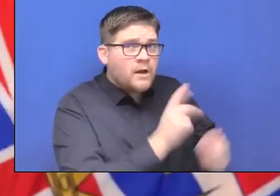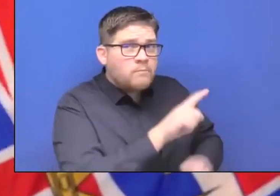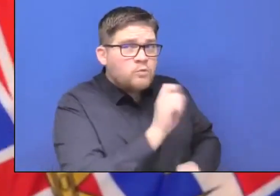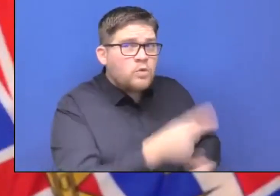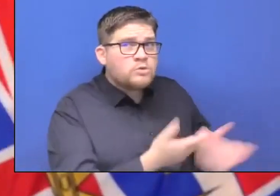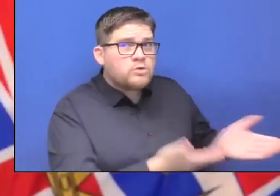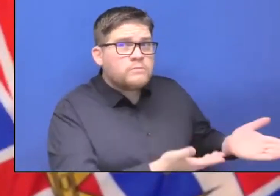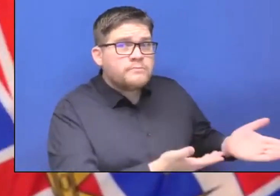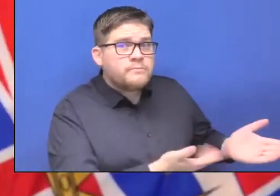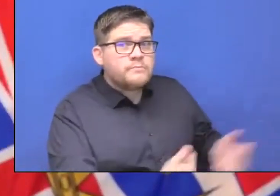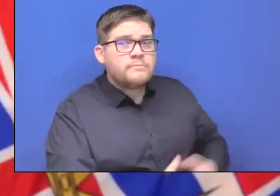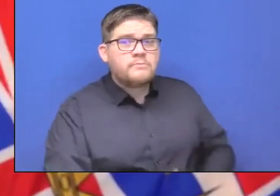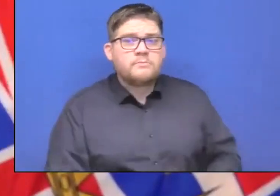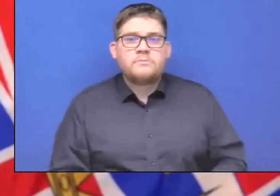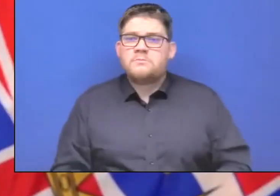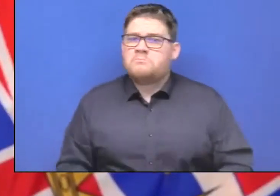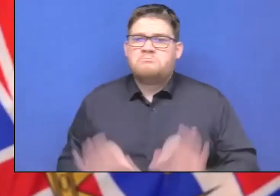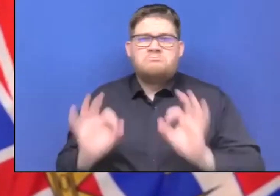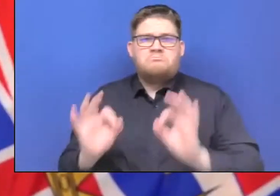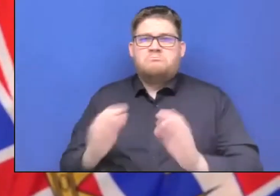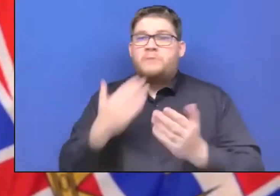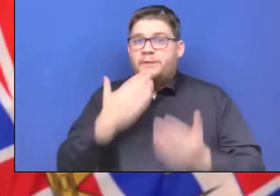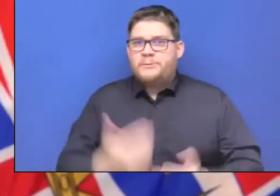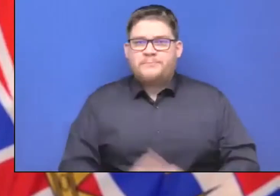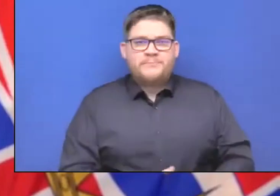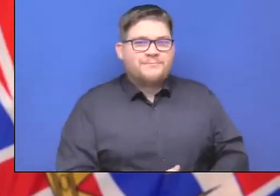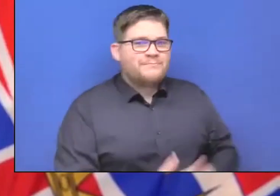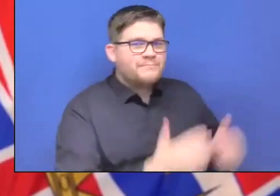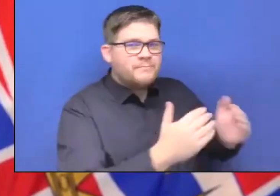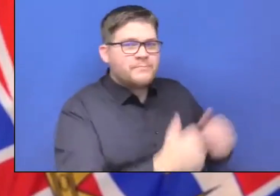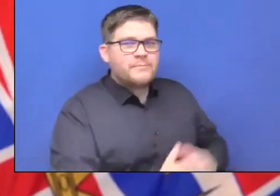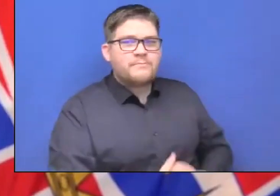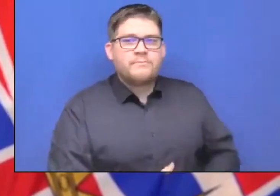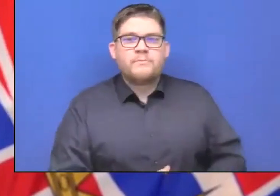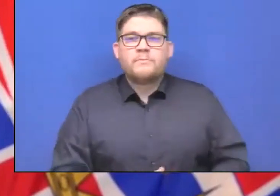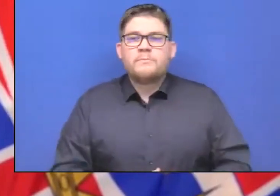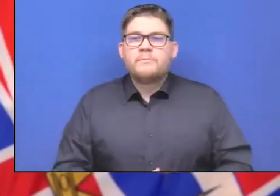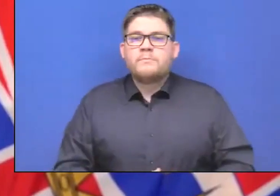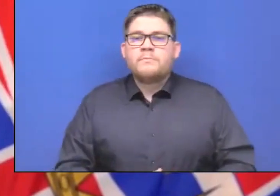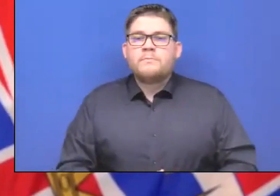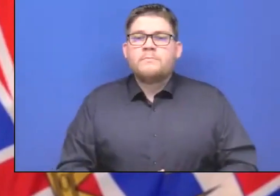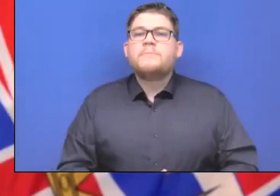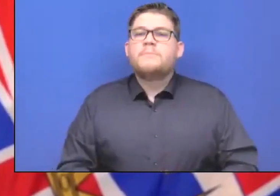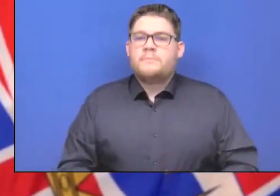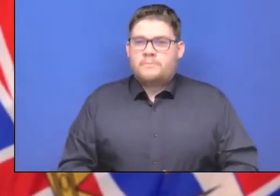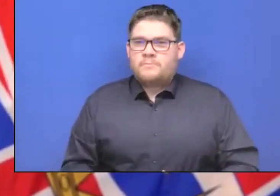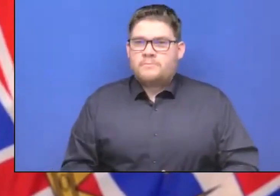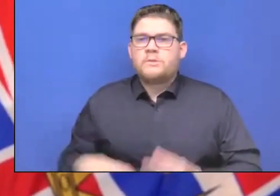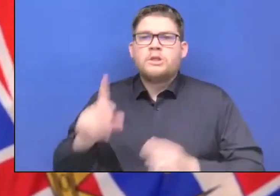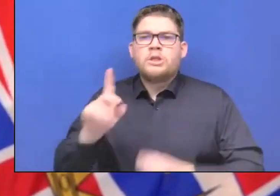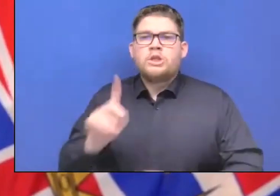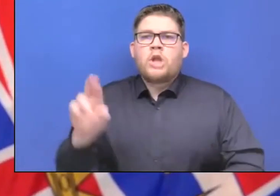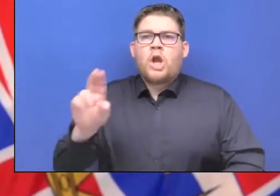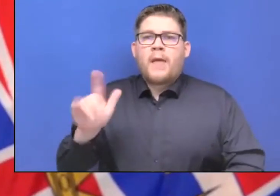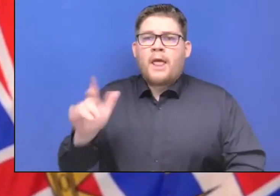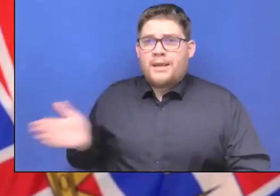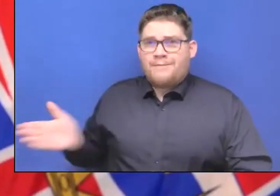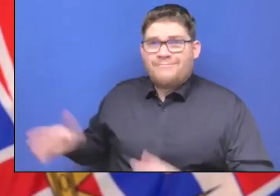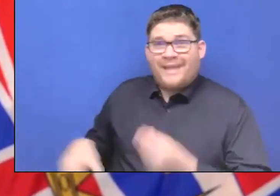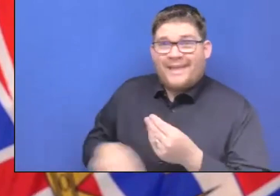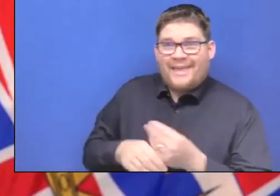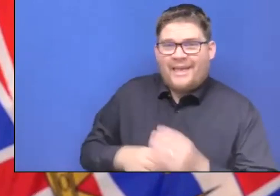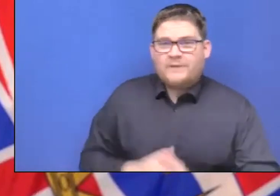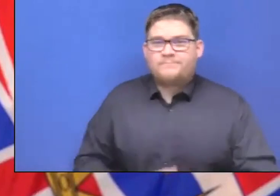Thanks, Dr. Henry. And really just to add, we have planned to integrate the children's vaccine